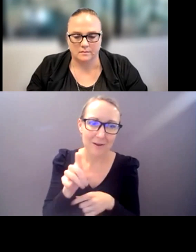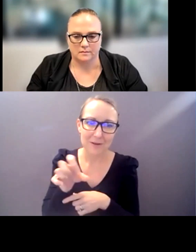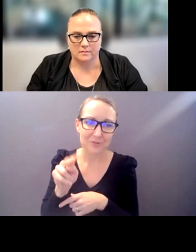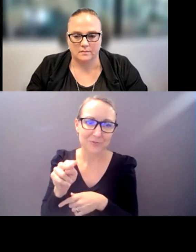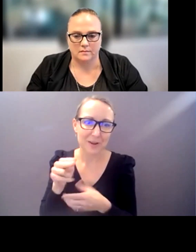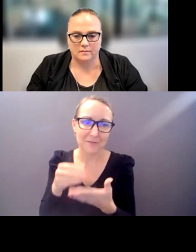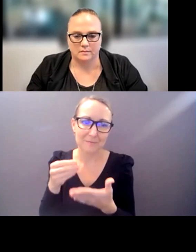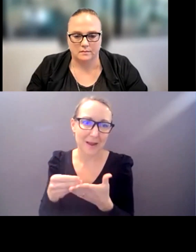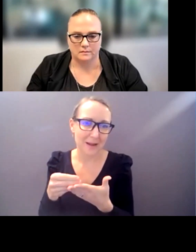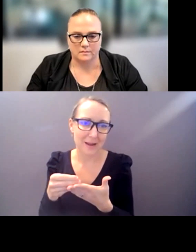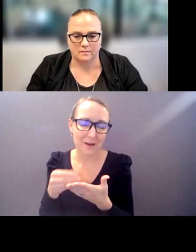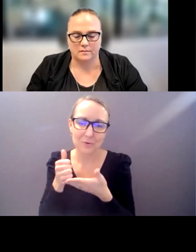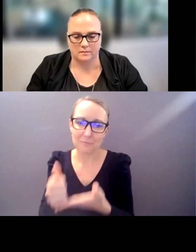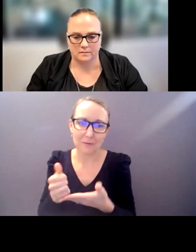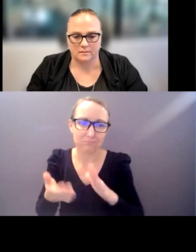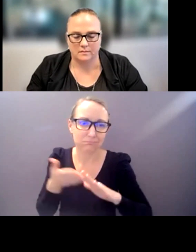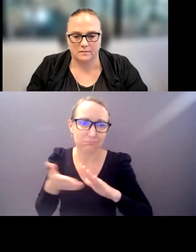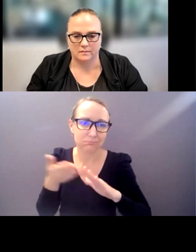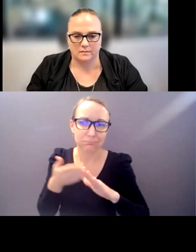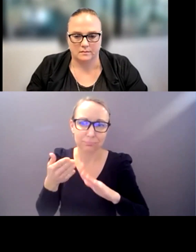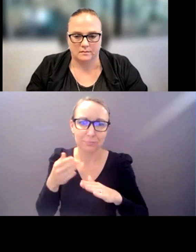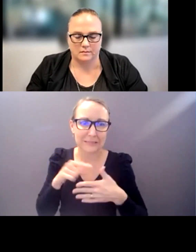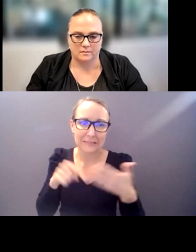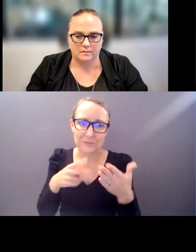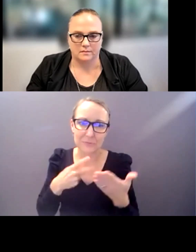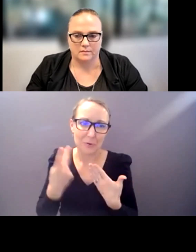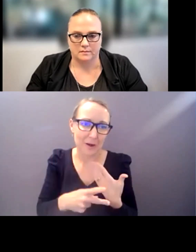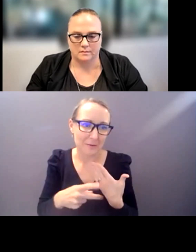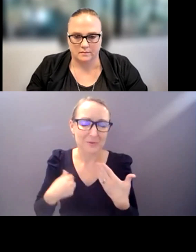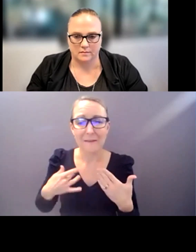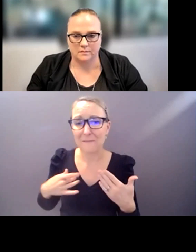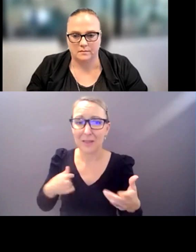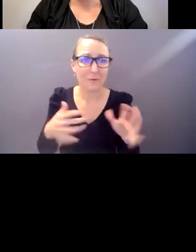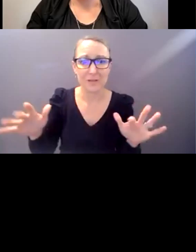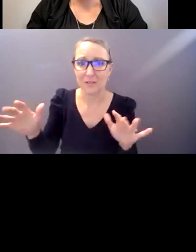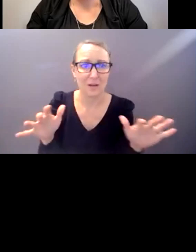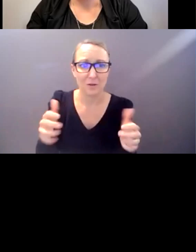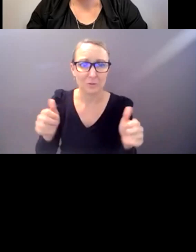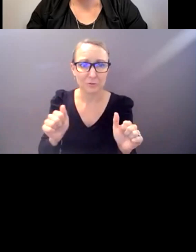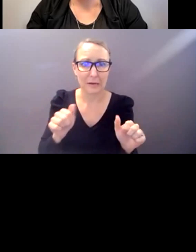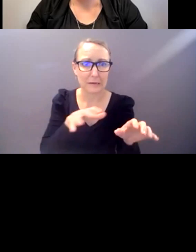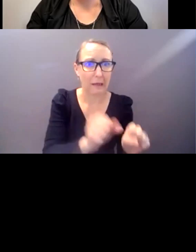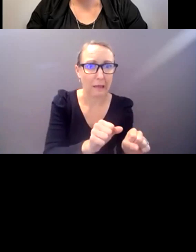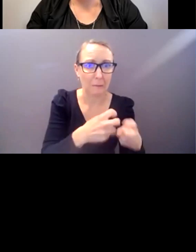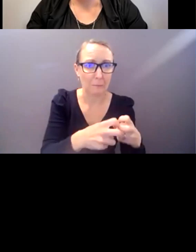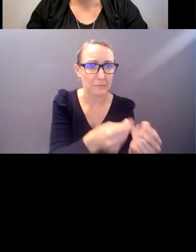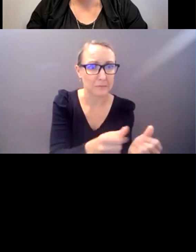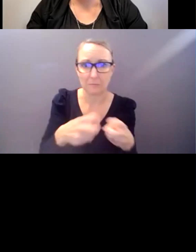funds to run these programs effectively. So I just feel like we've been putting out fires. And what I would love to do is